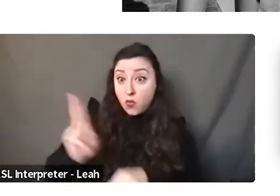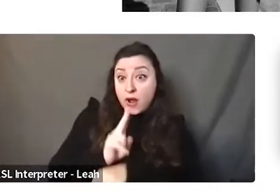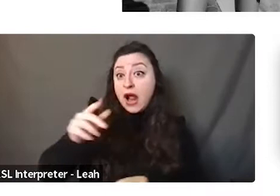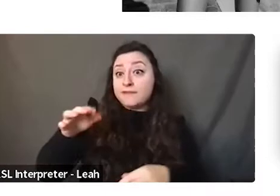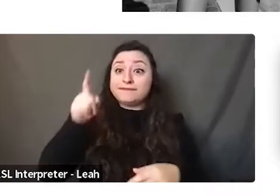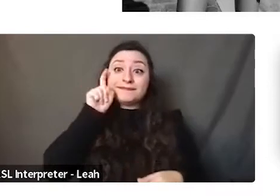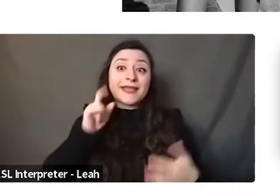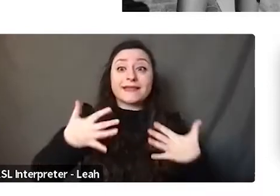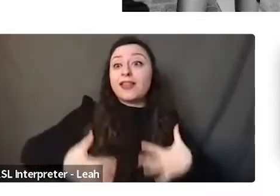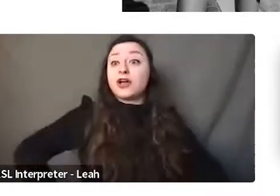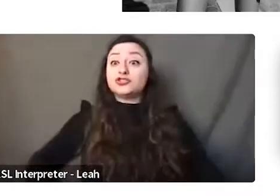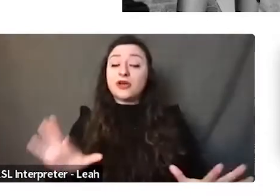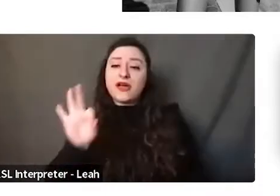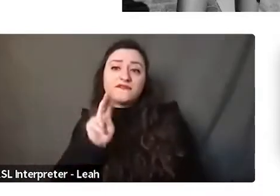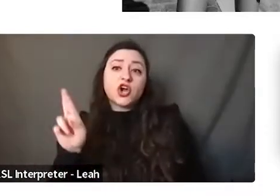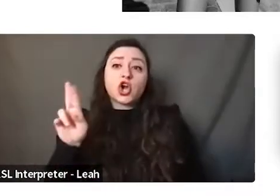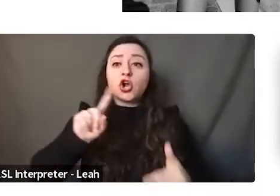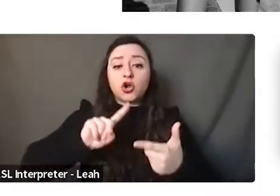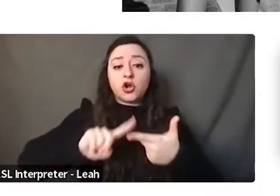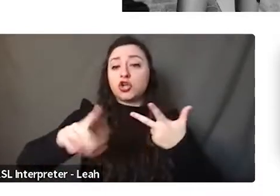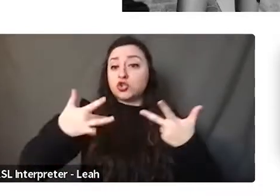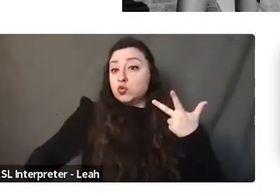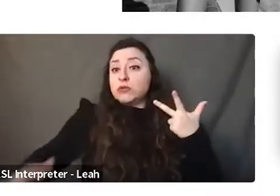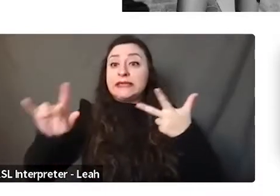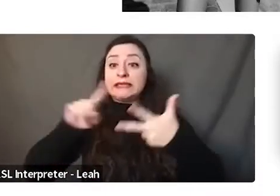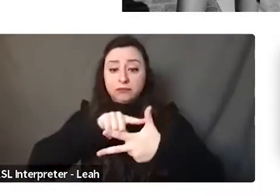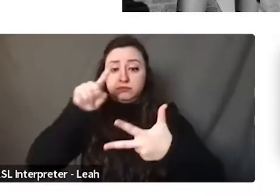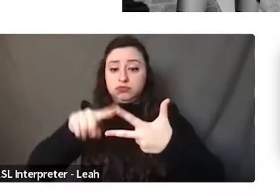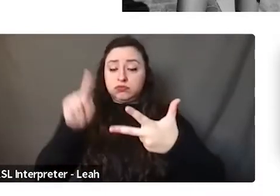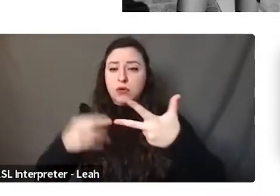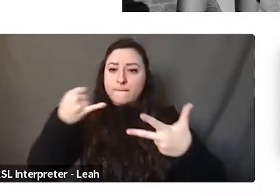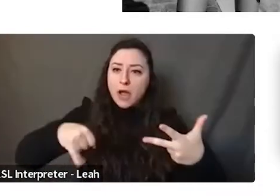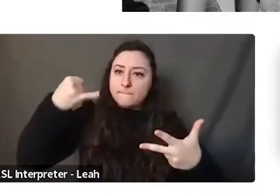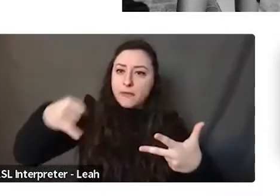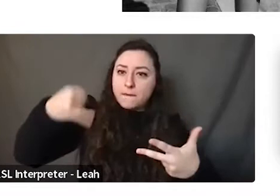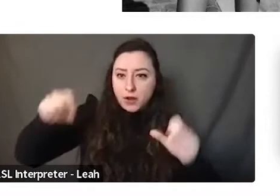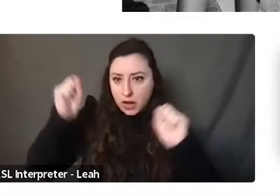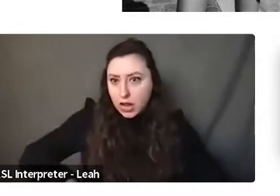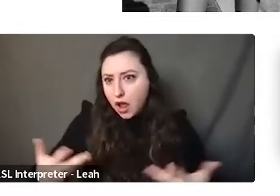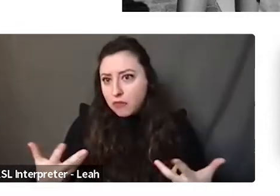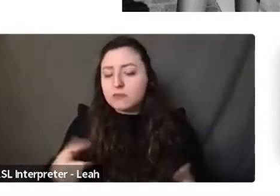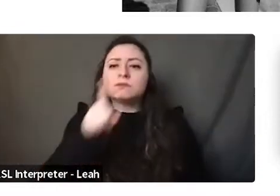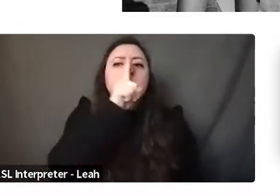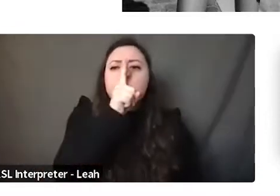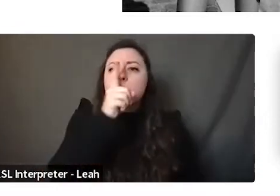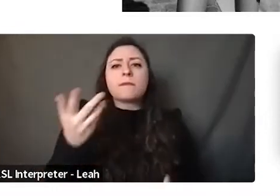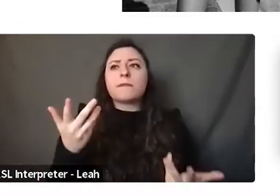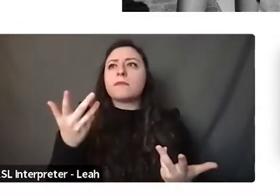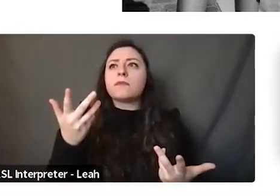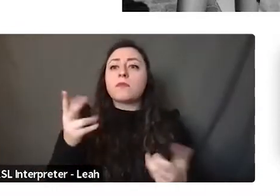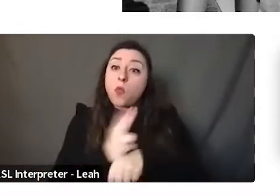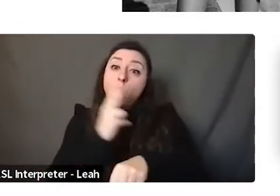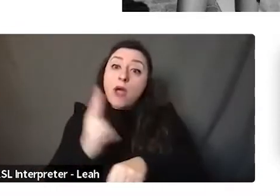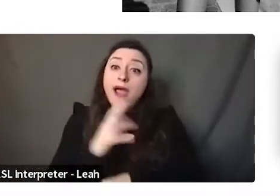Will you wear fur? Will you do nudity? And those were your options of what boundaries you wanted to set, right? It didn't say will you